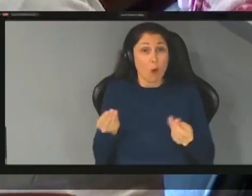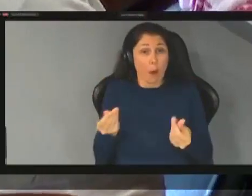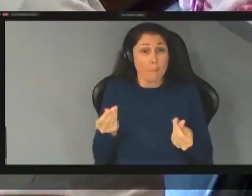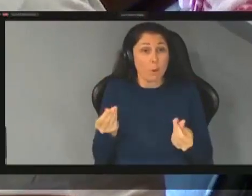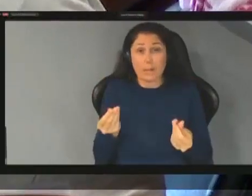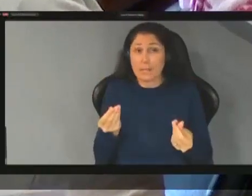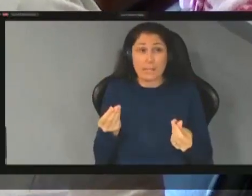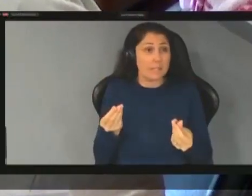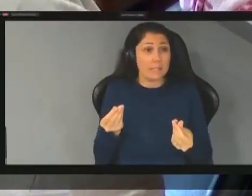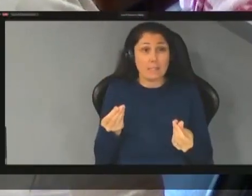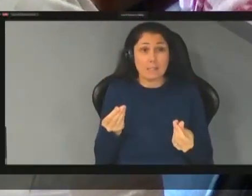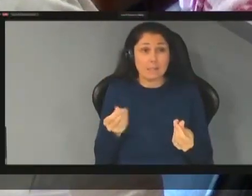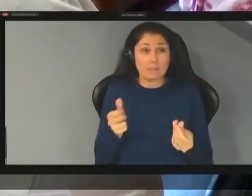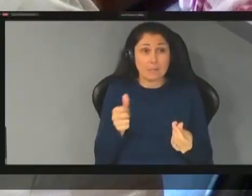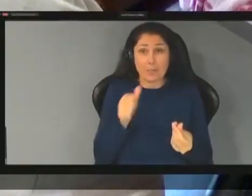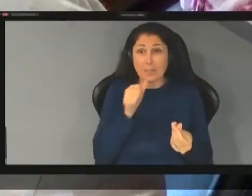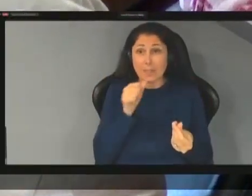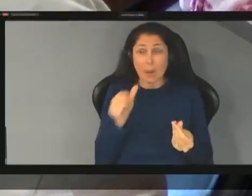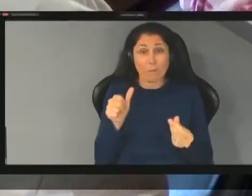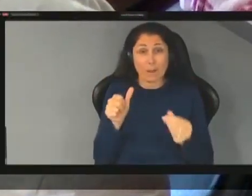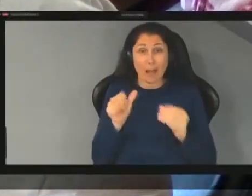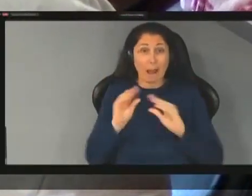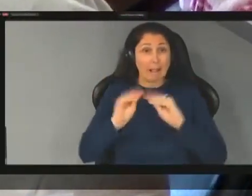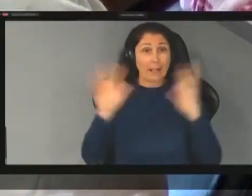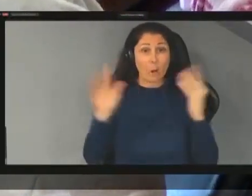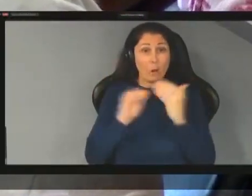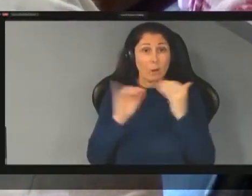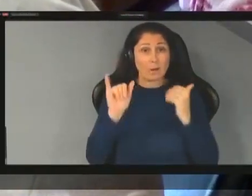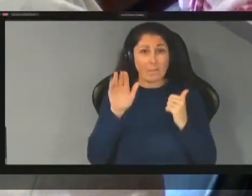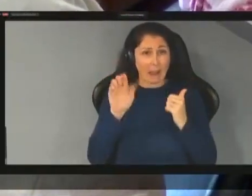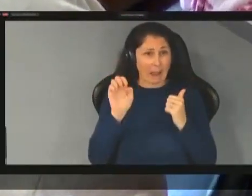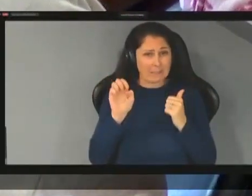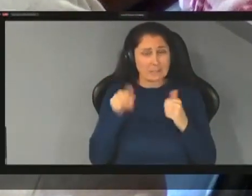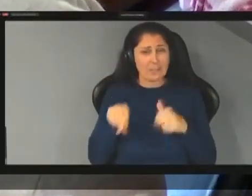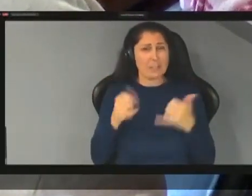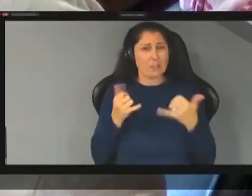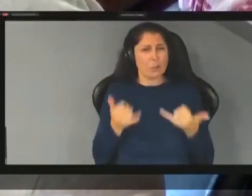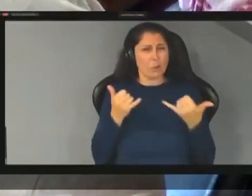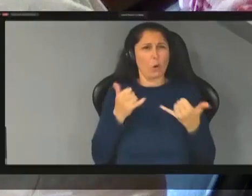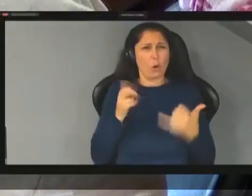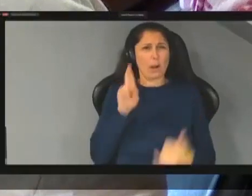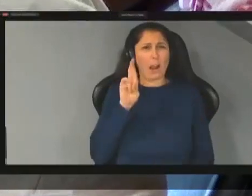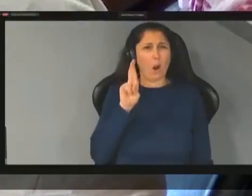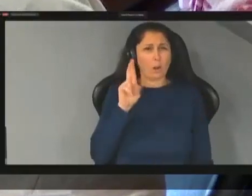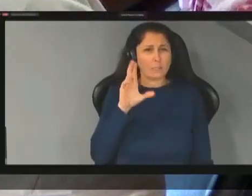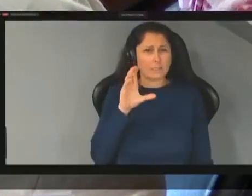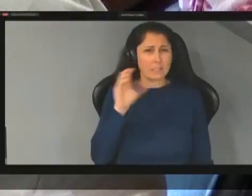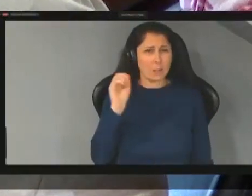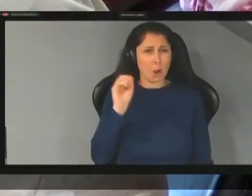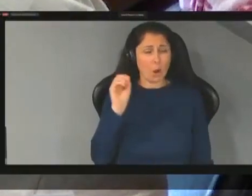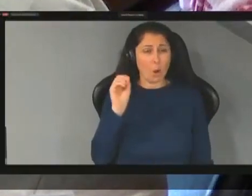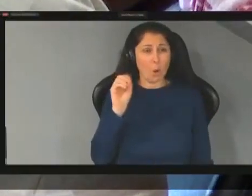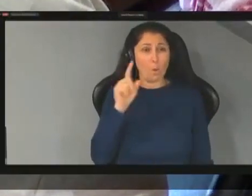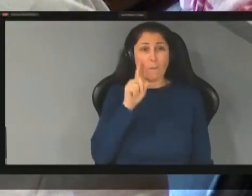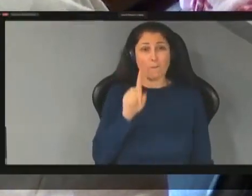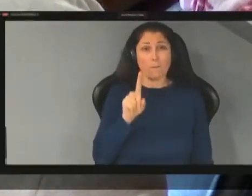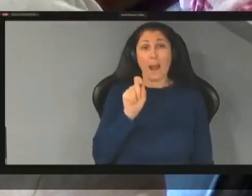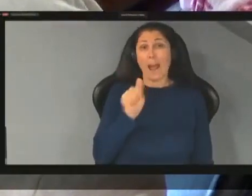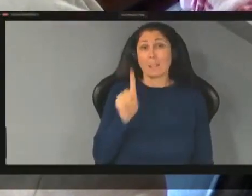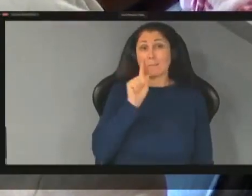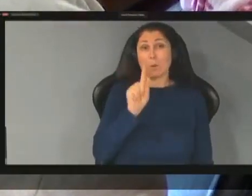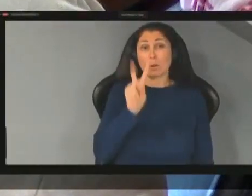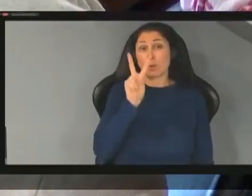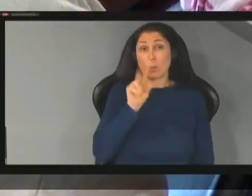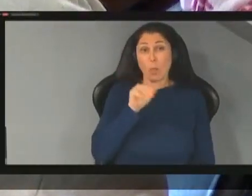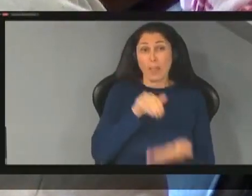not cleared of the ice. This current RCO asked for $2,000